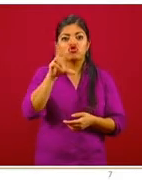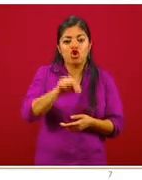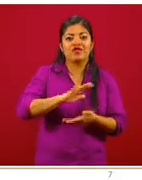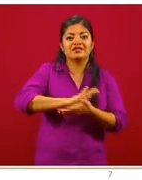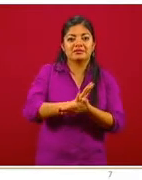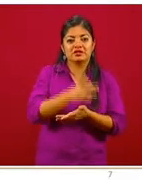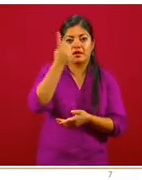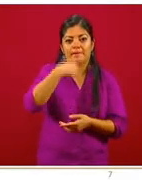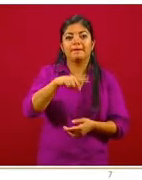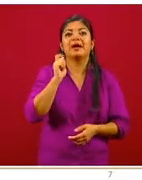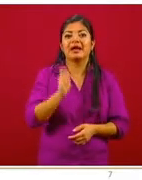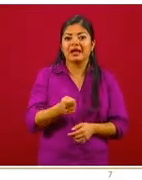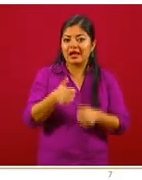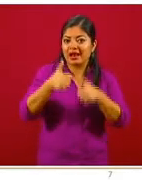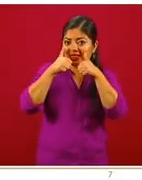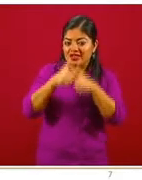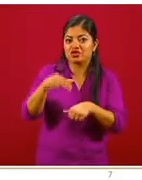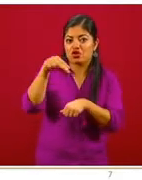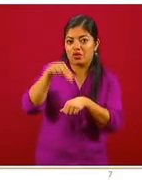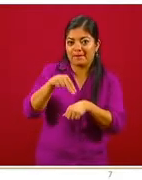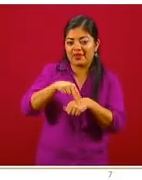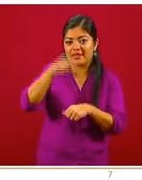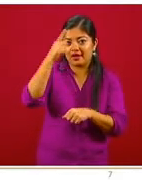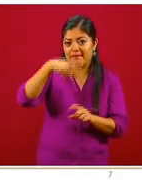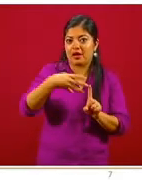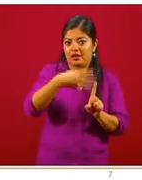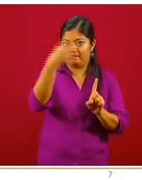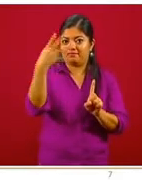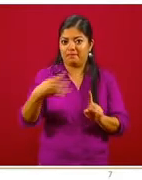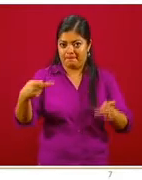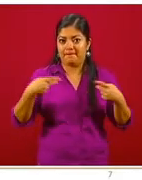an anti-discrimination protocol.